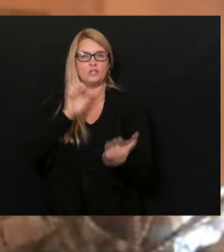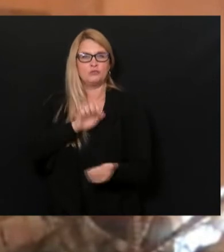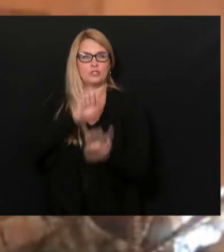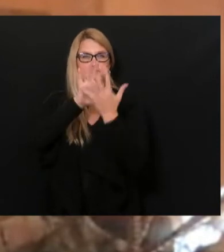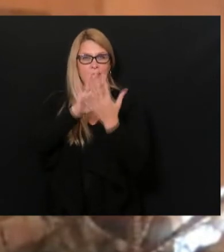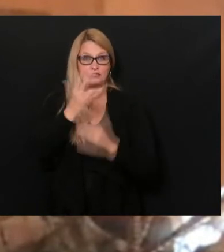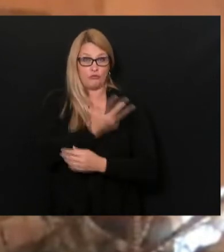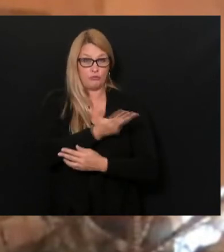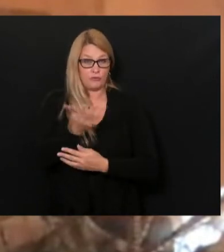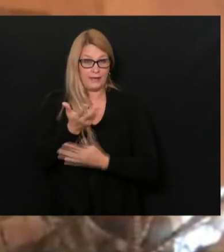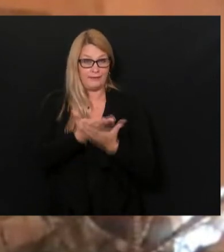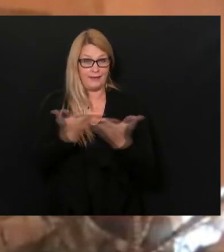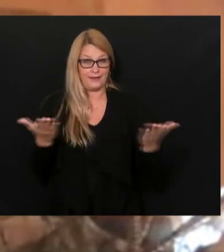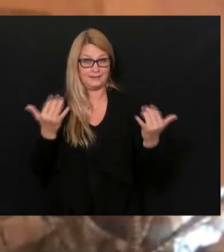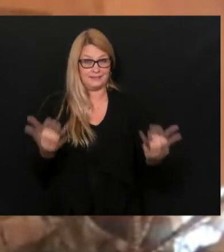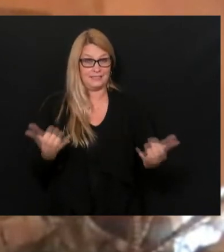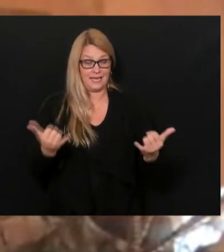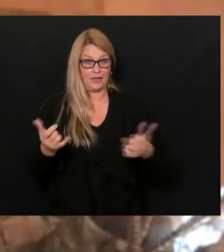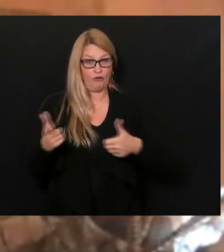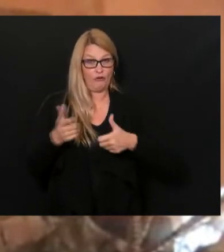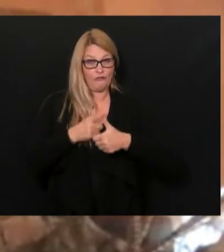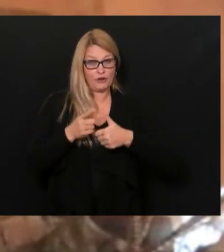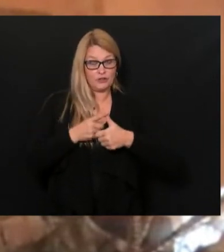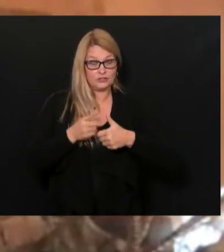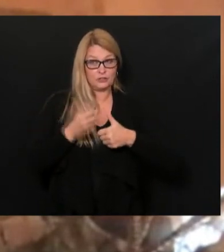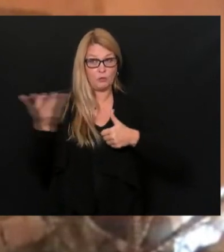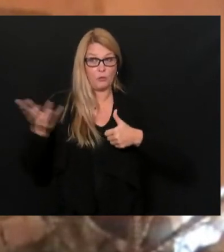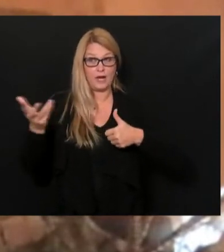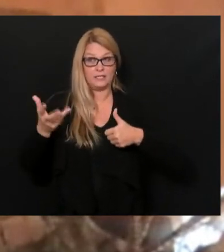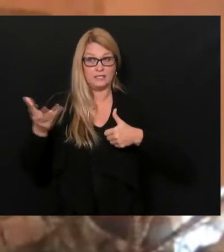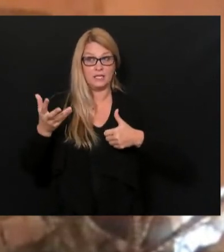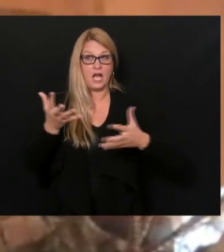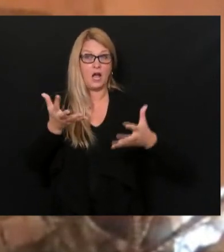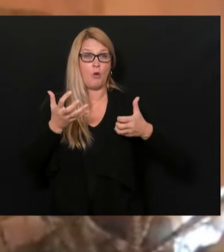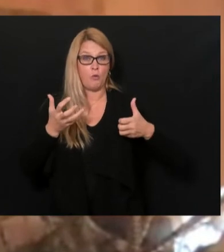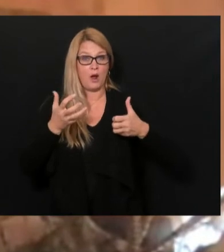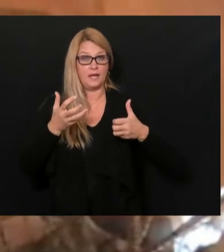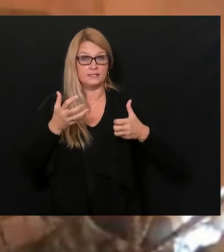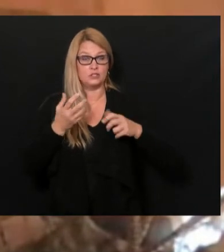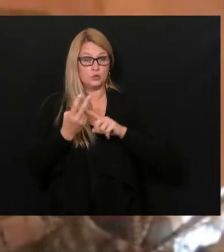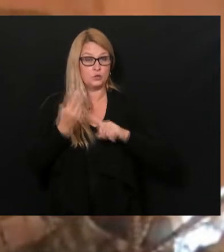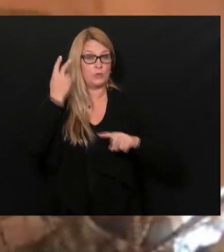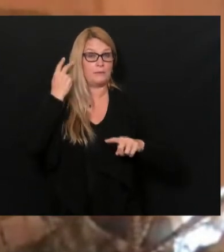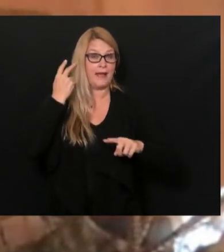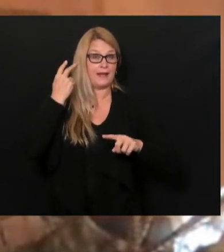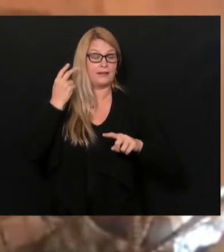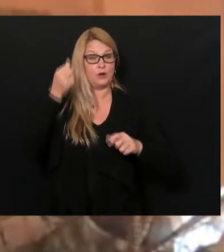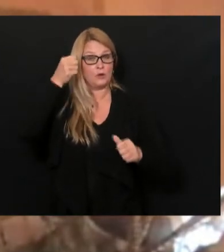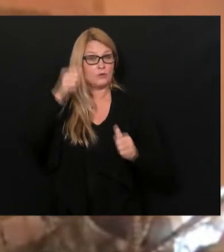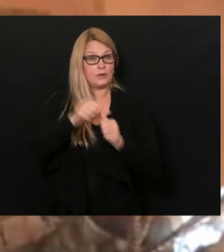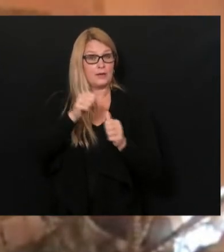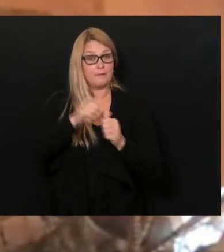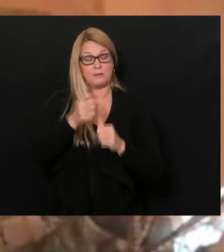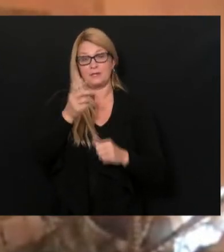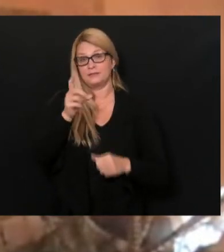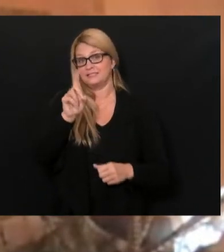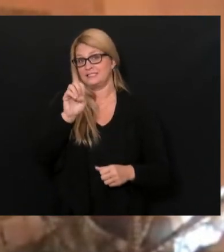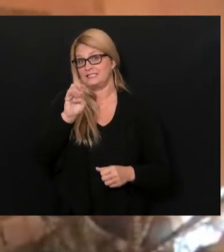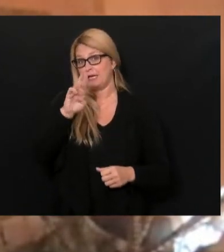issues today in my comments. So the first issue is I want to reflect on our visit from Dr. Deborah